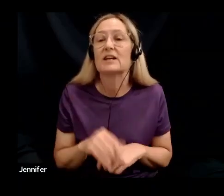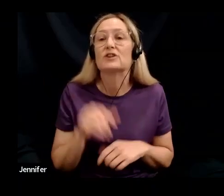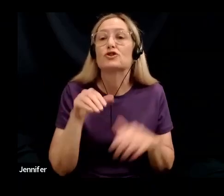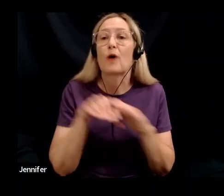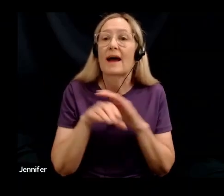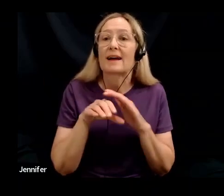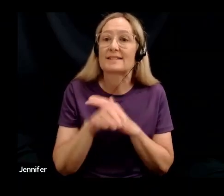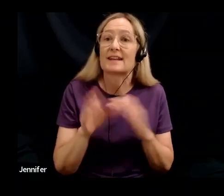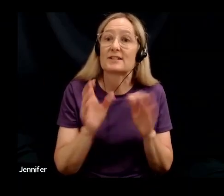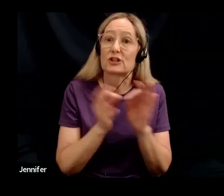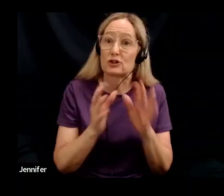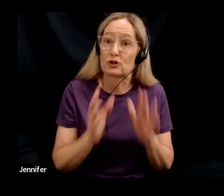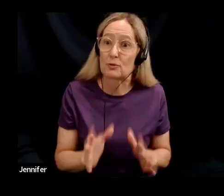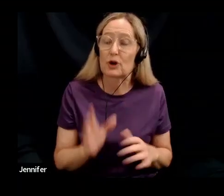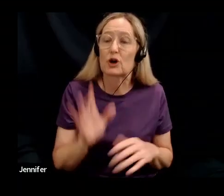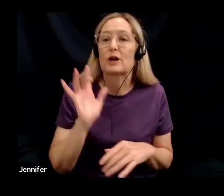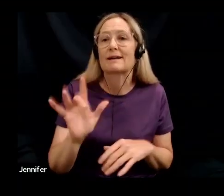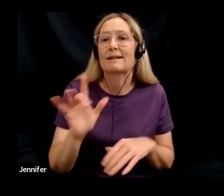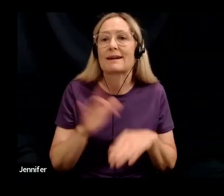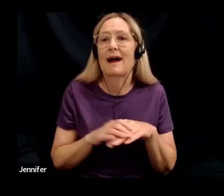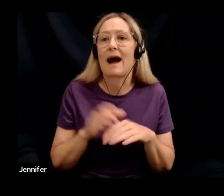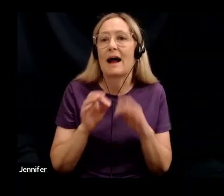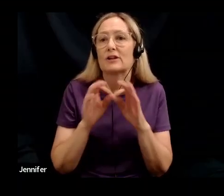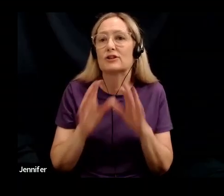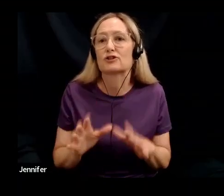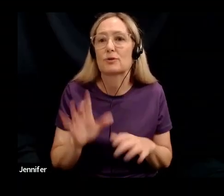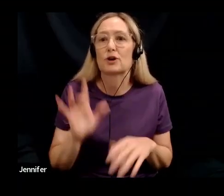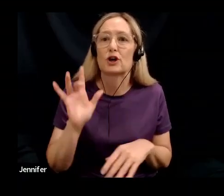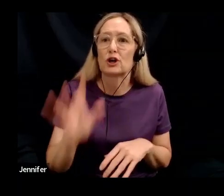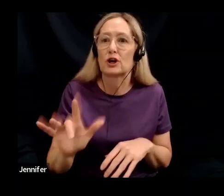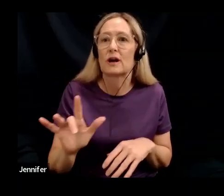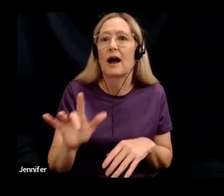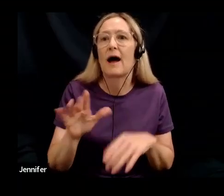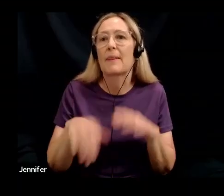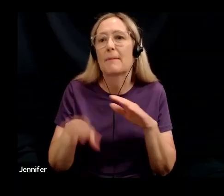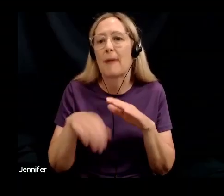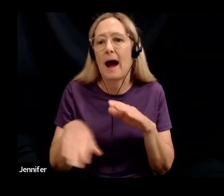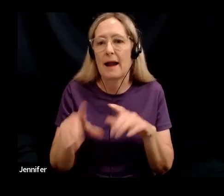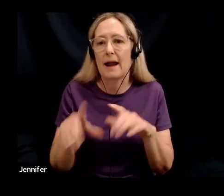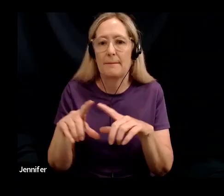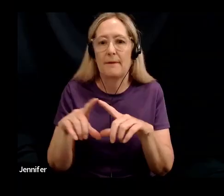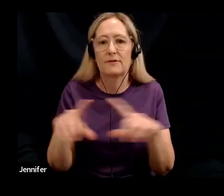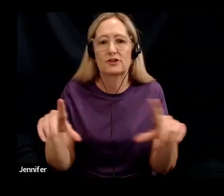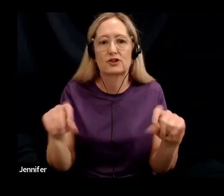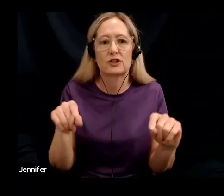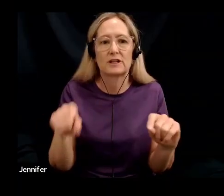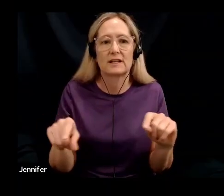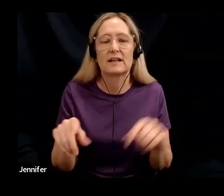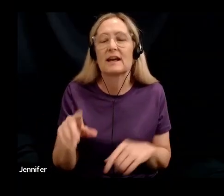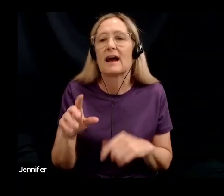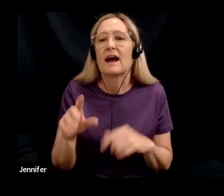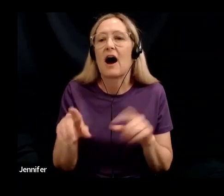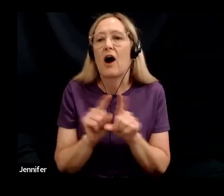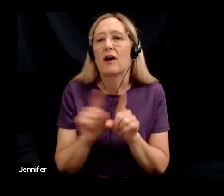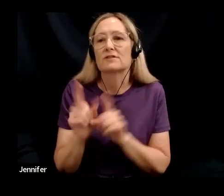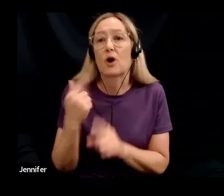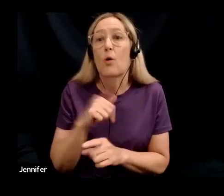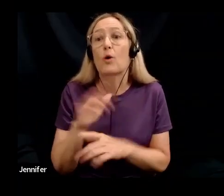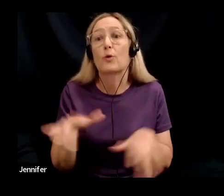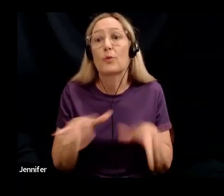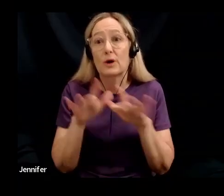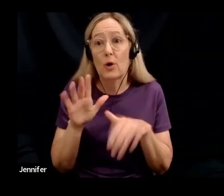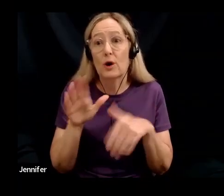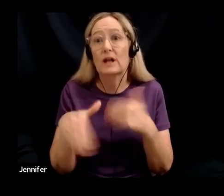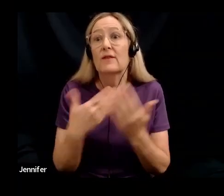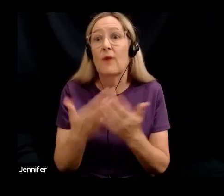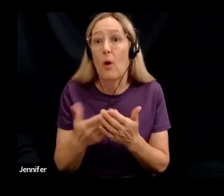interpretation feature, simply click on the interpretation button on the bottom of your screen. Additionally, we are recording the